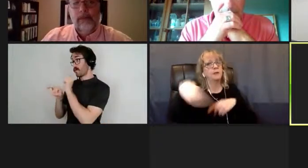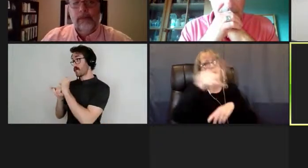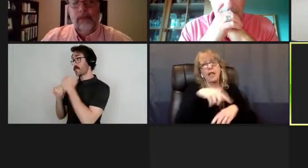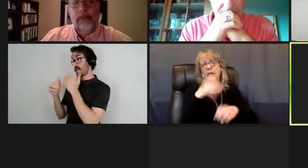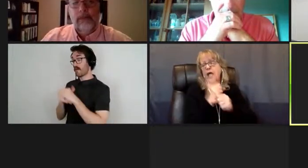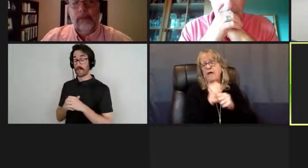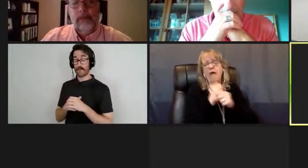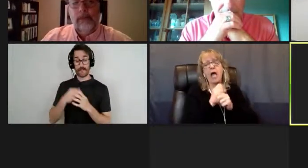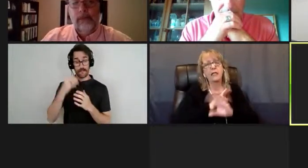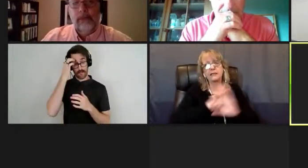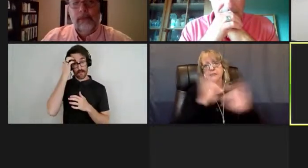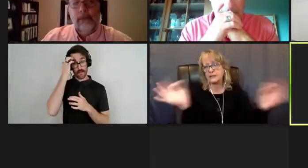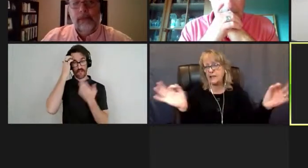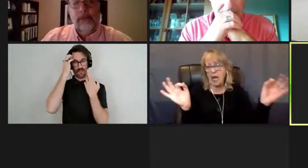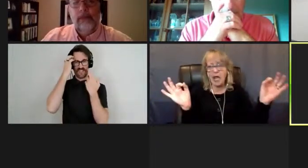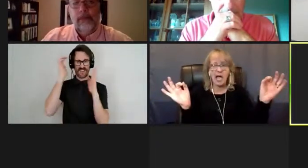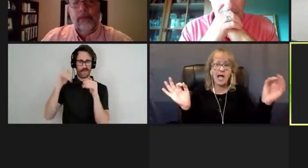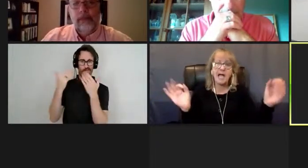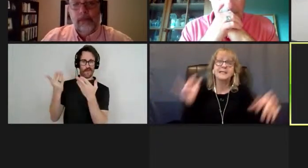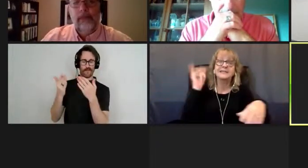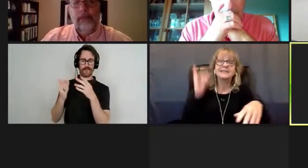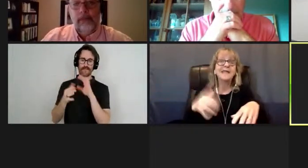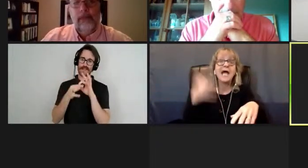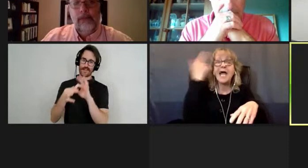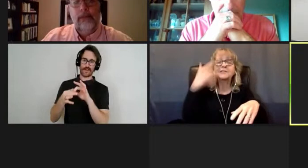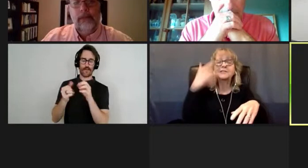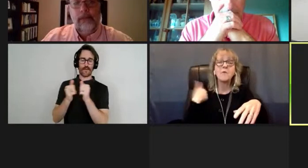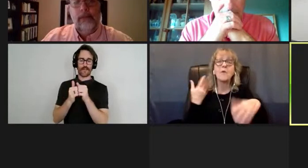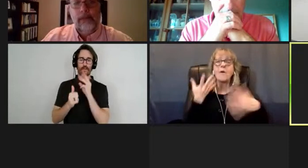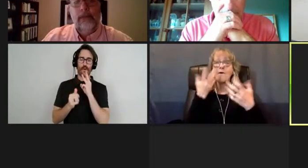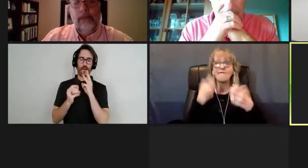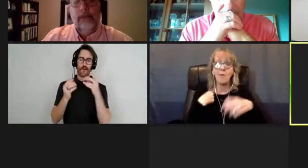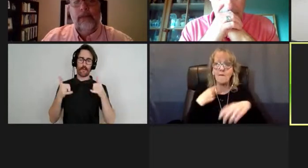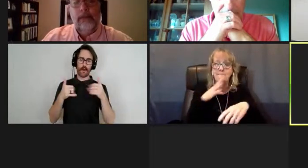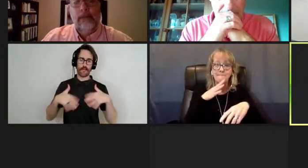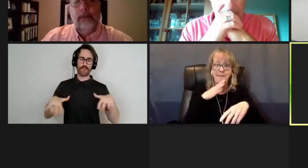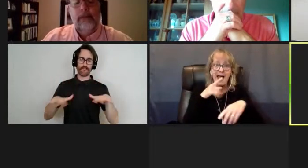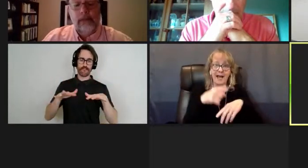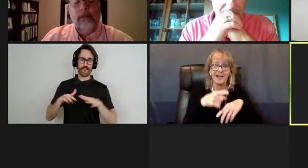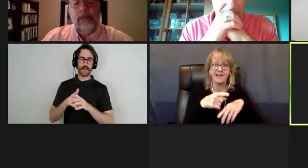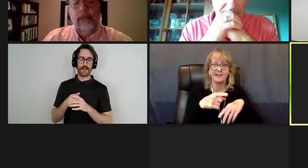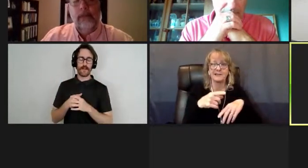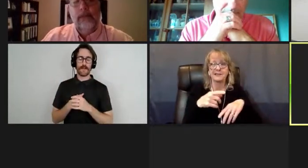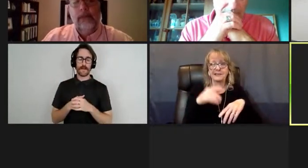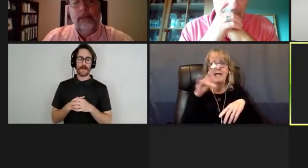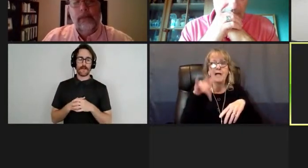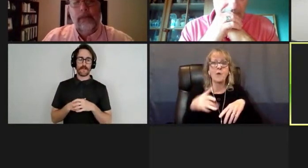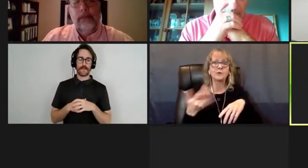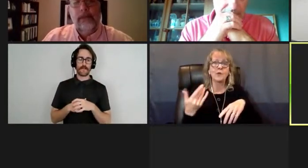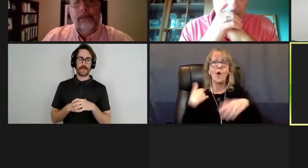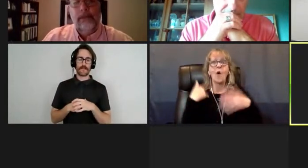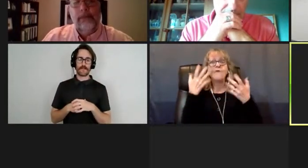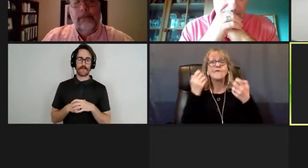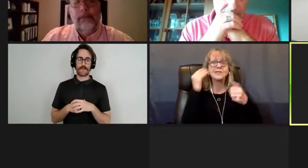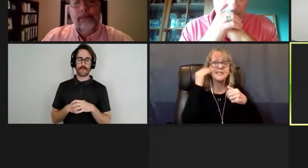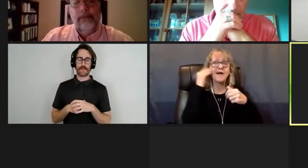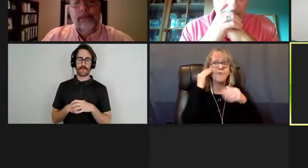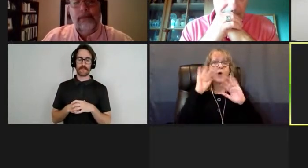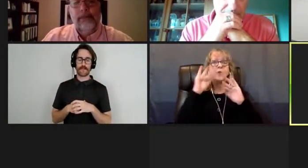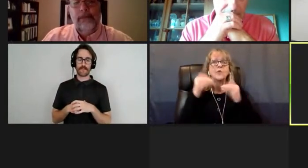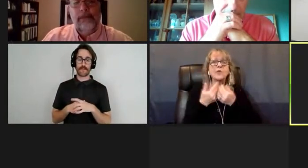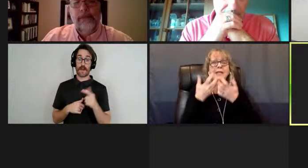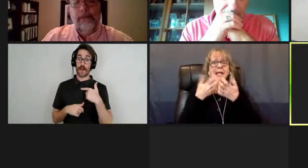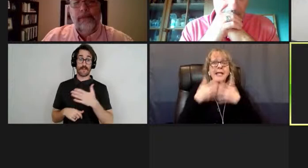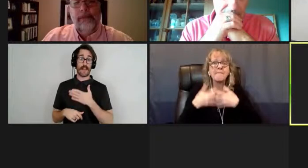up, as well as all the amenities that we've discussed and look forward to seeing what those exact amenities are, is I'm glad there was a change